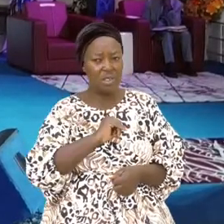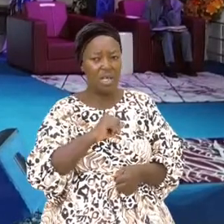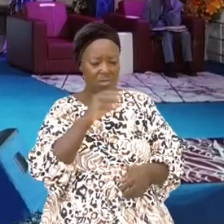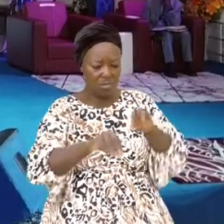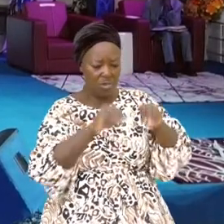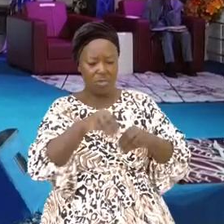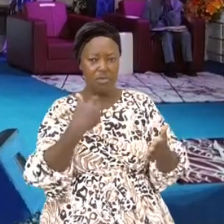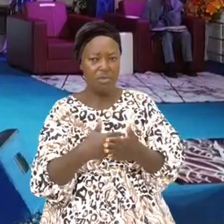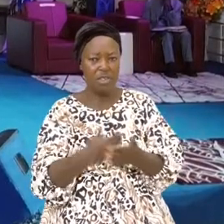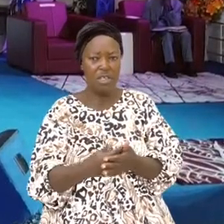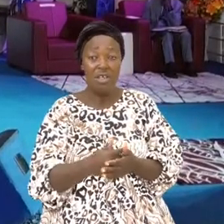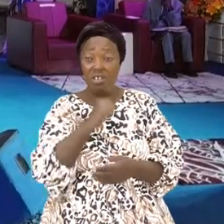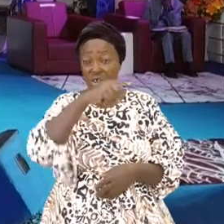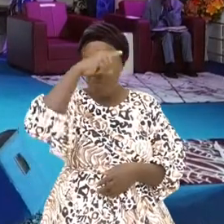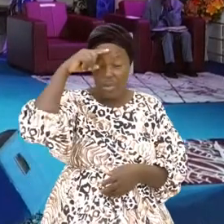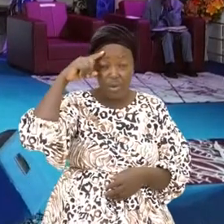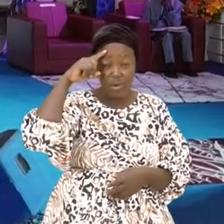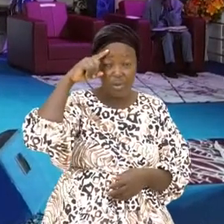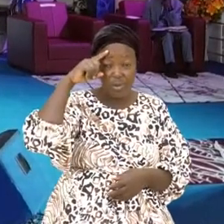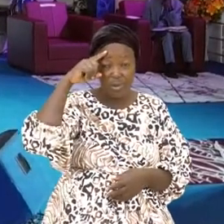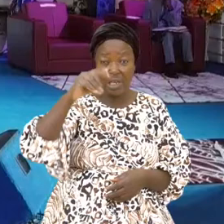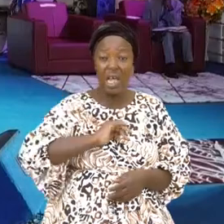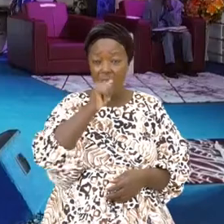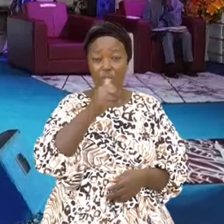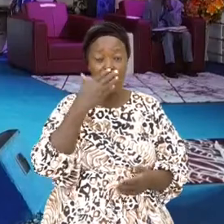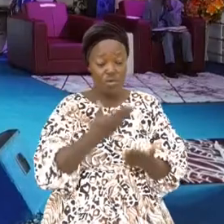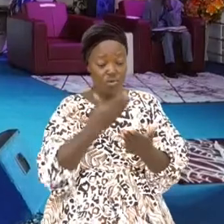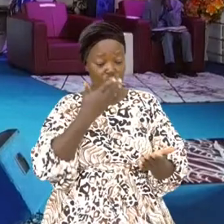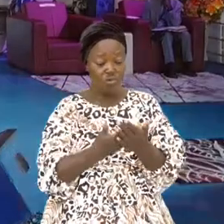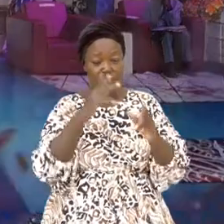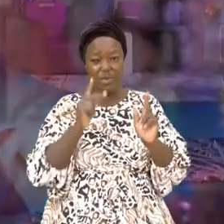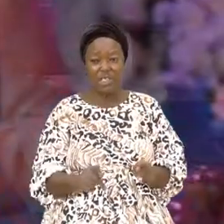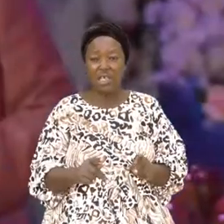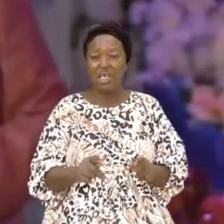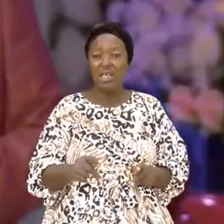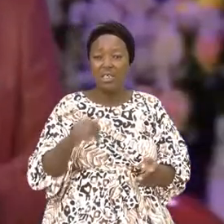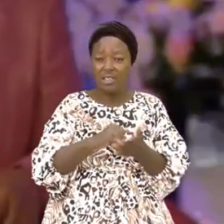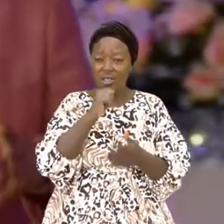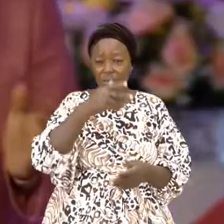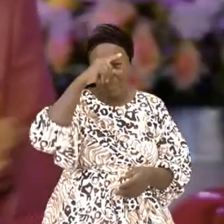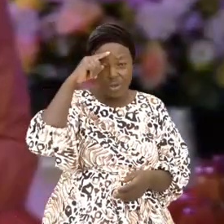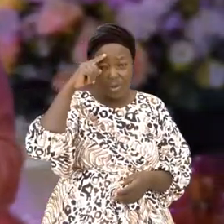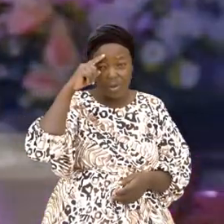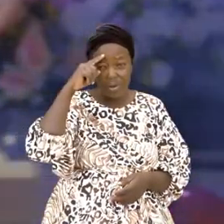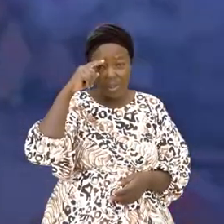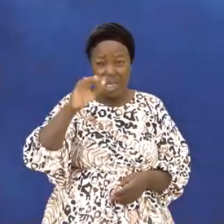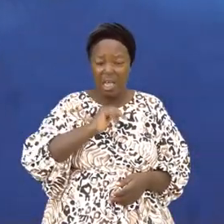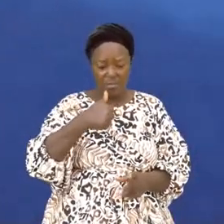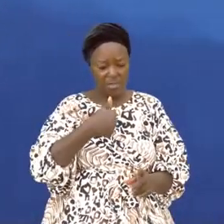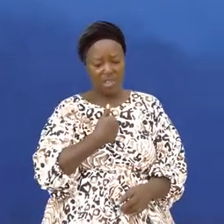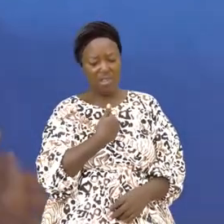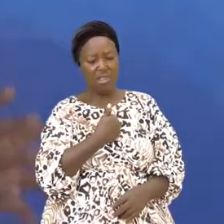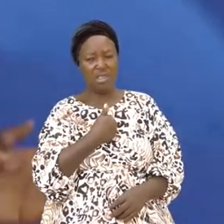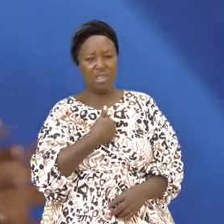money. It's not because I'm a goody-goody person. It's not because I'm a self-righteous